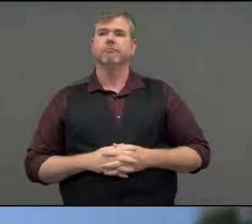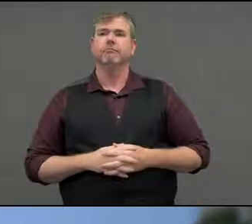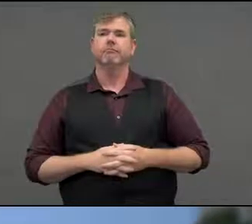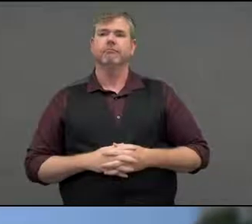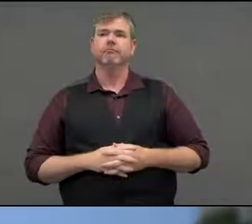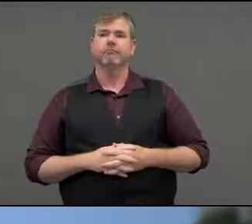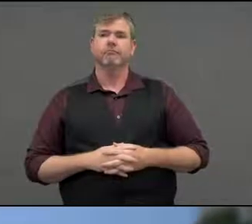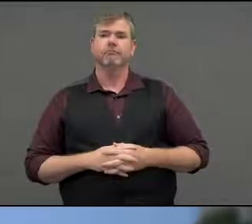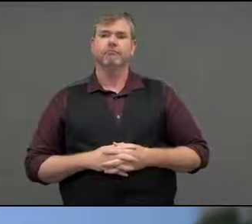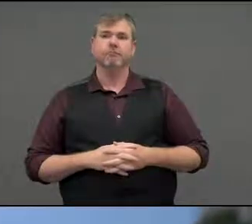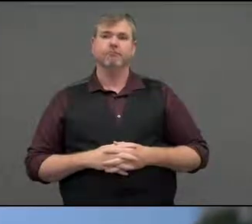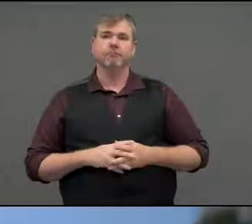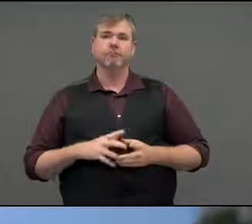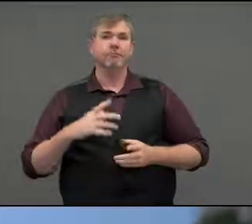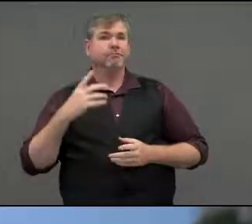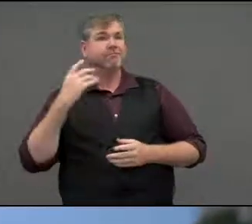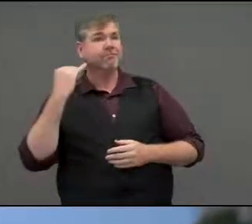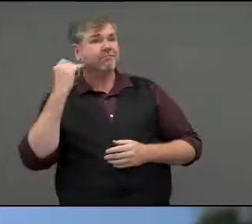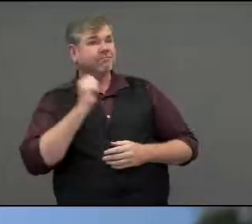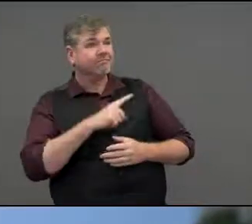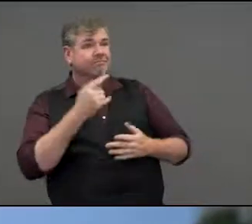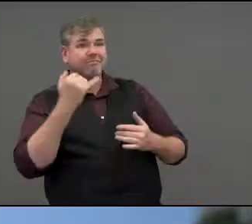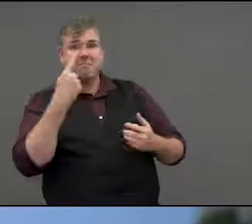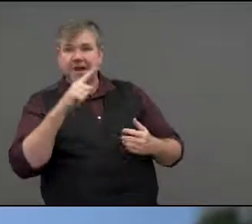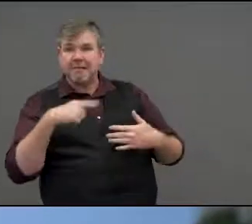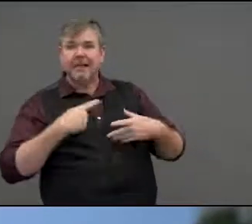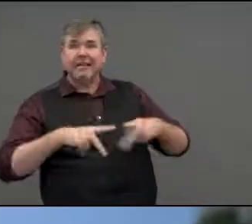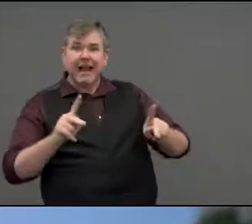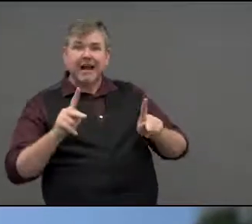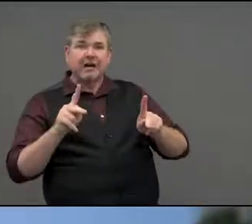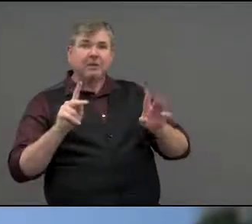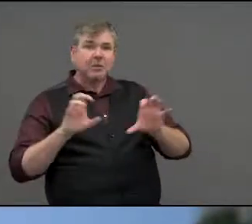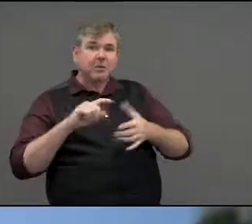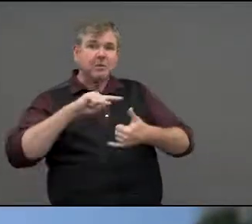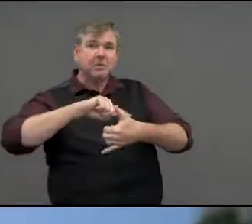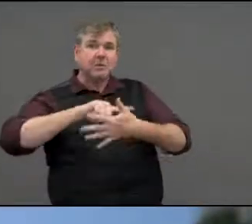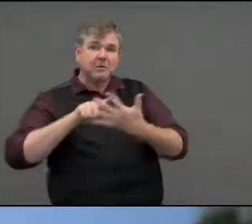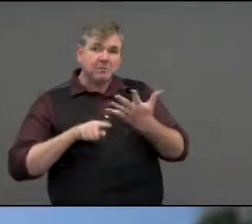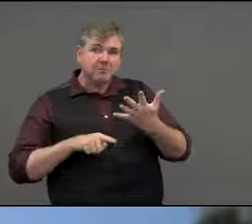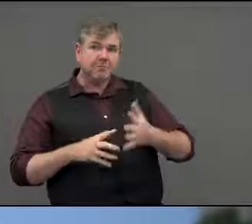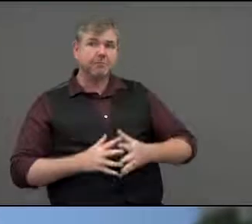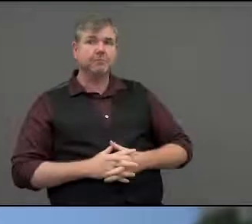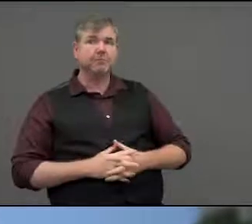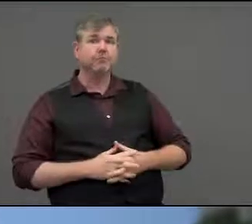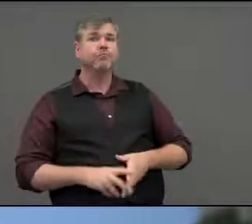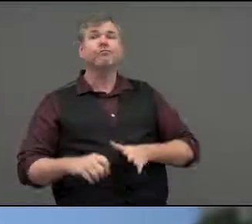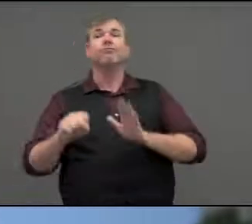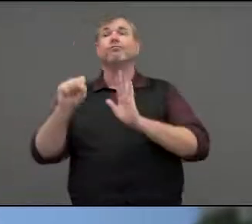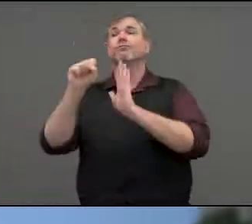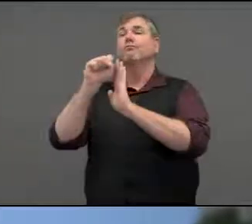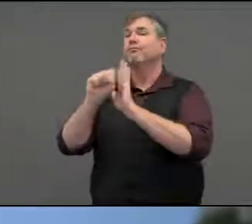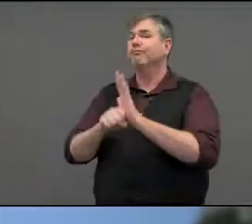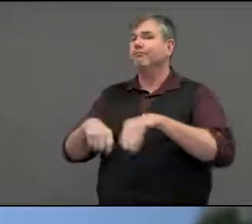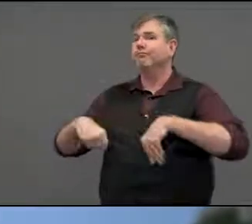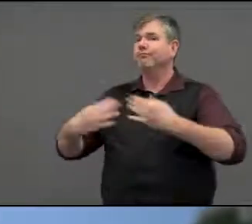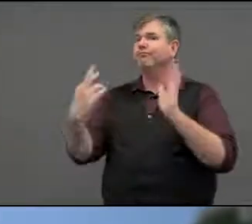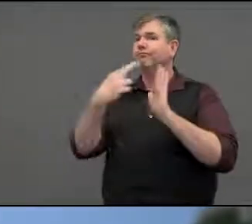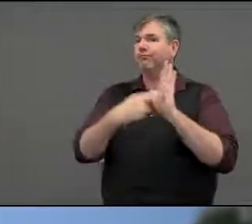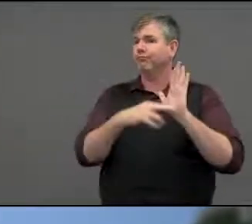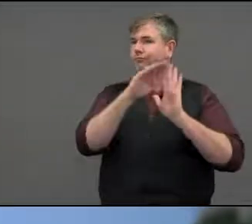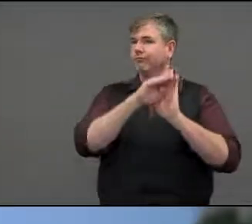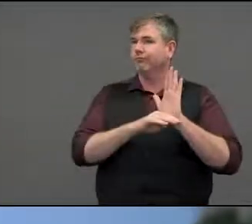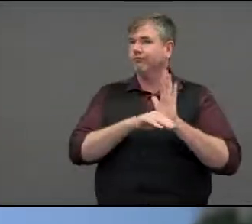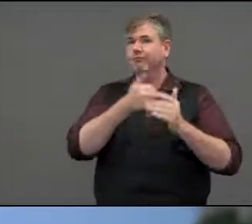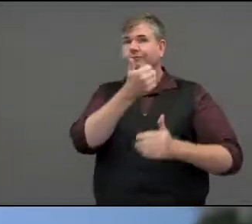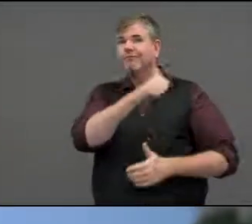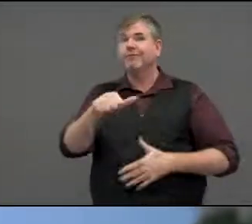safe or how is it not? But at this time, the state has provided guidance that outdoor gatherings or indoor gatherings of any kind are not to